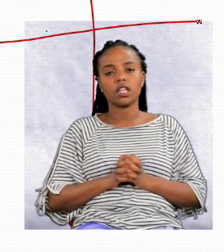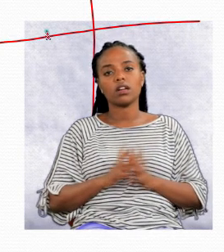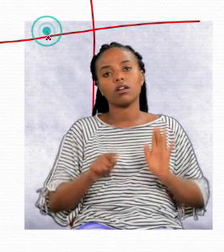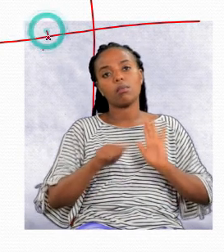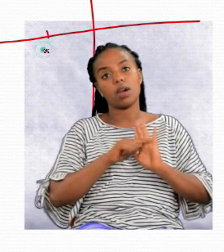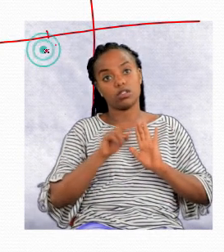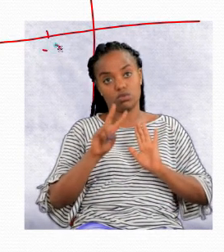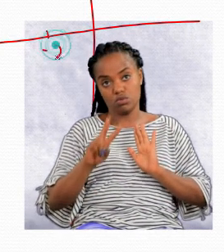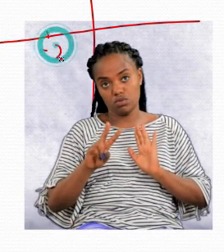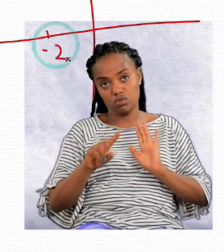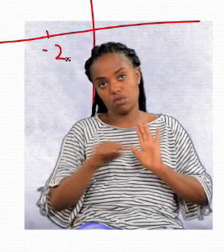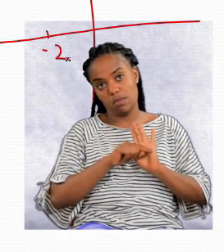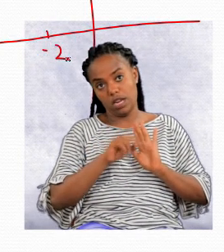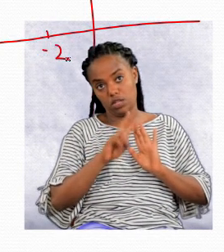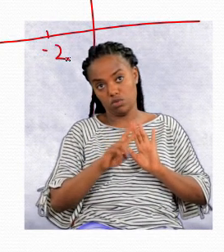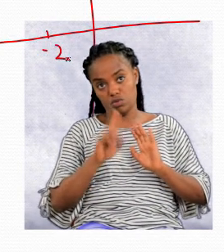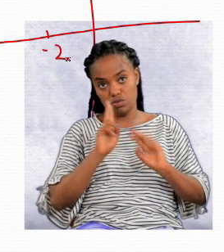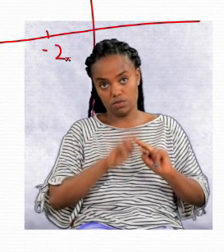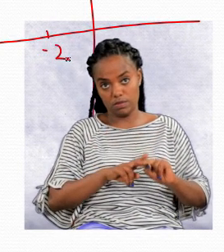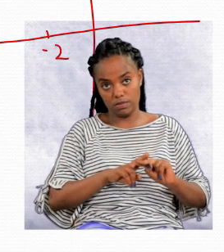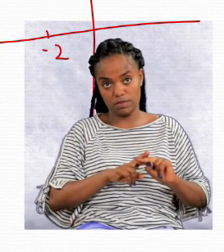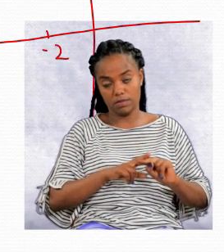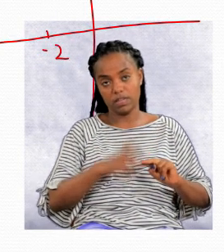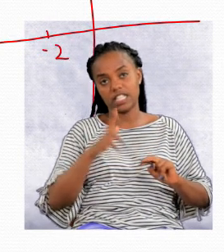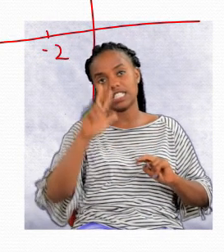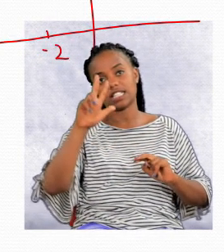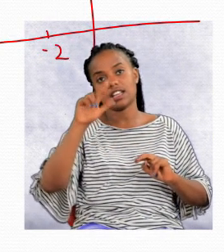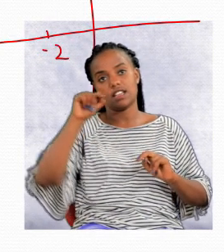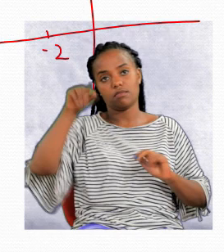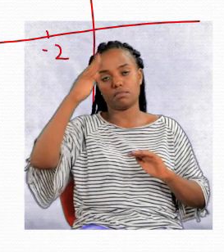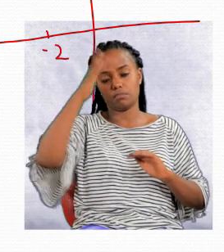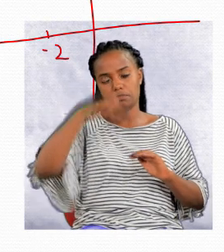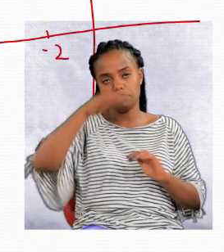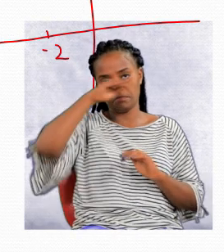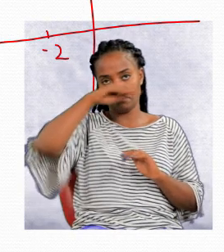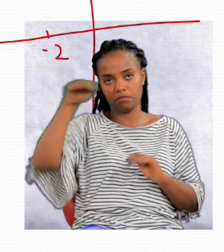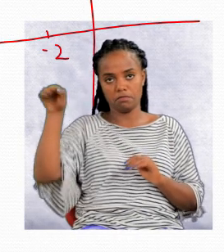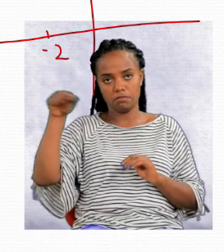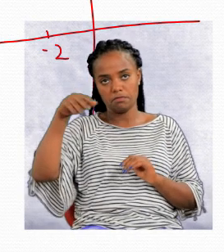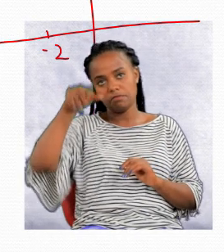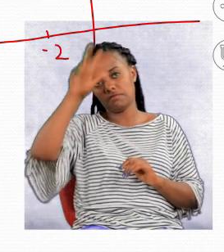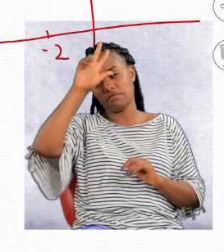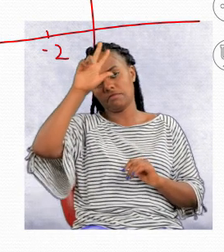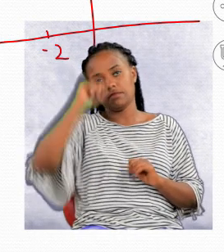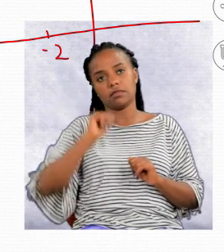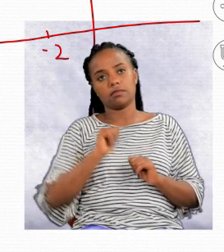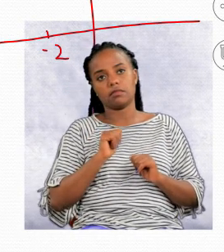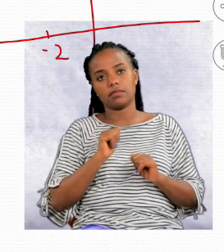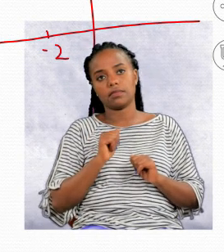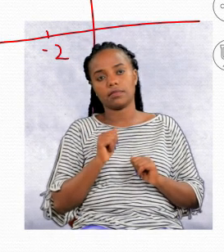Minus 2, assume minus 2 is here and 3 here. So we have this point.